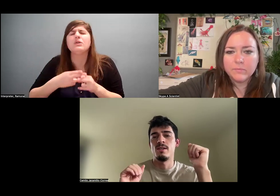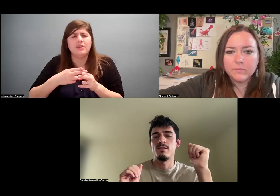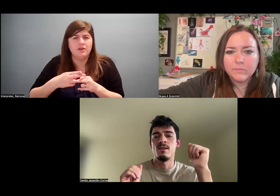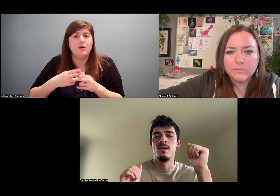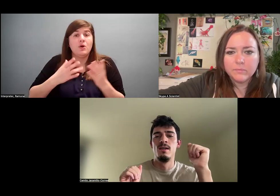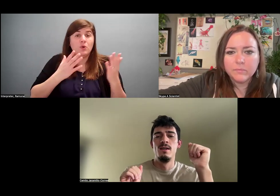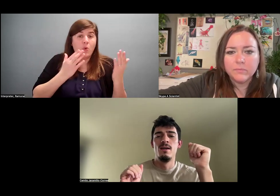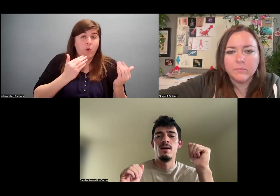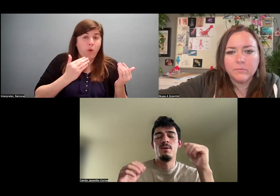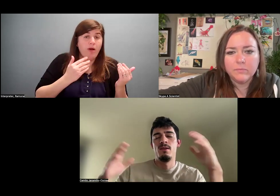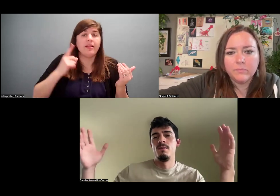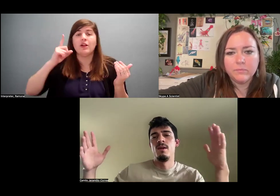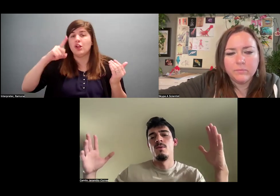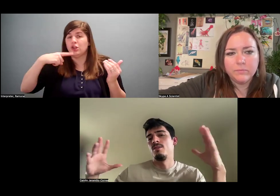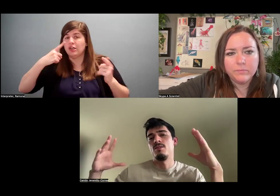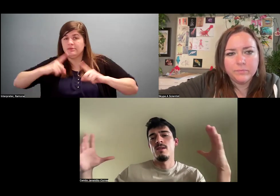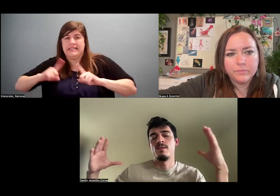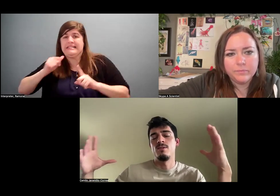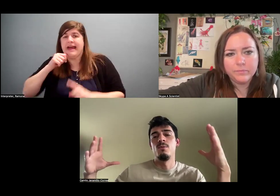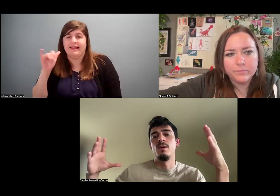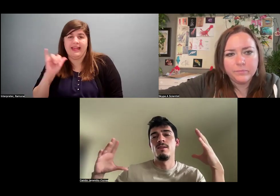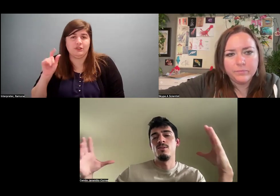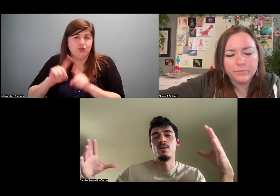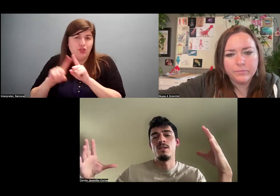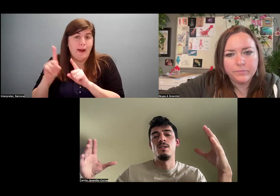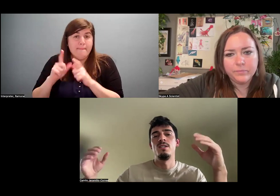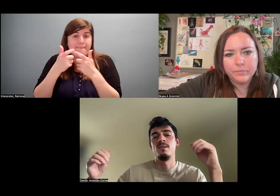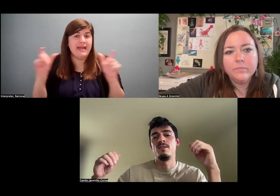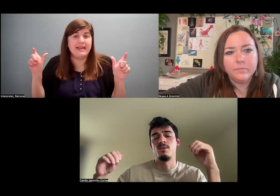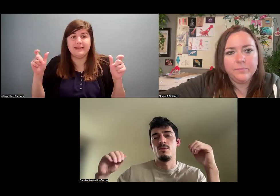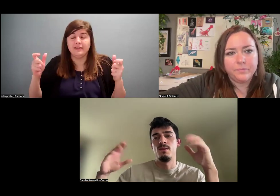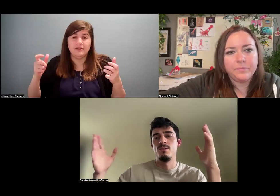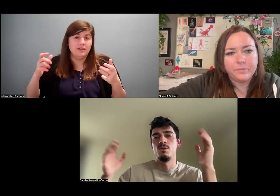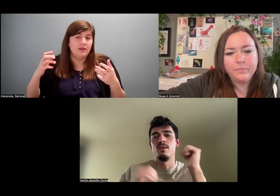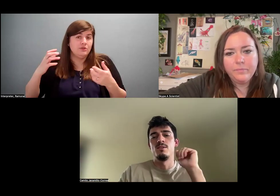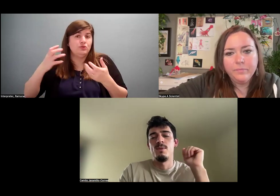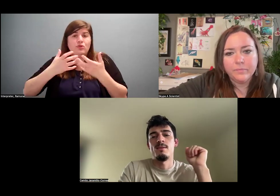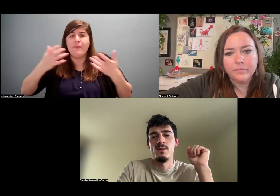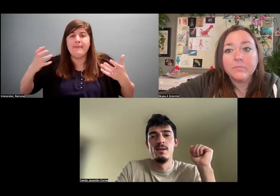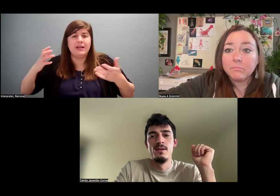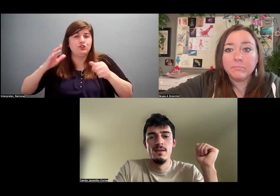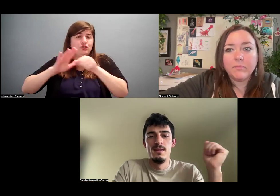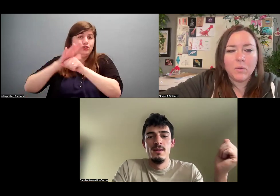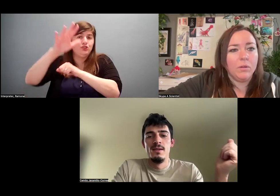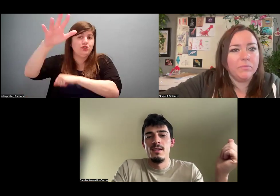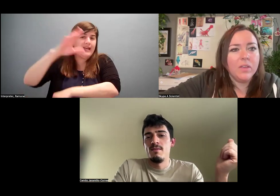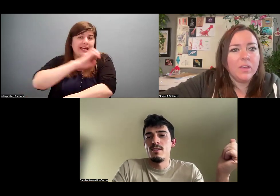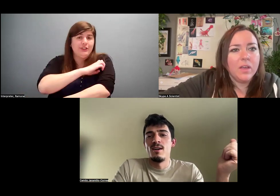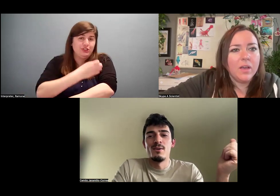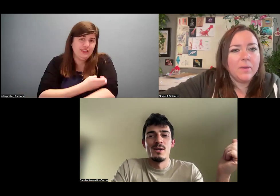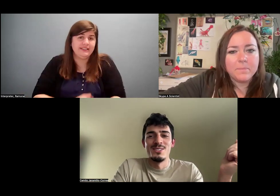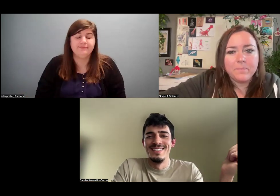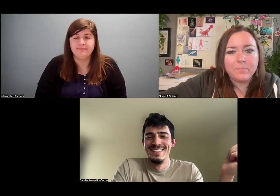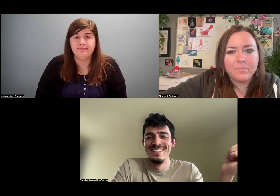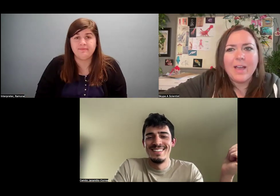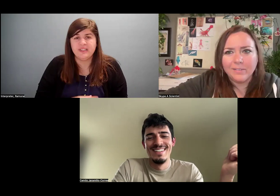so much like a star. Mhm. But then the bigger ones, just like they're so big that there's so much energy, and so it's mostly just plasma. Cool. Yeah, that's a